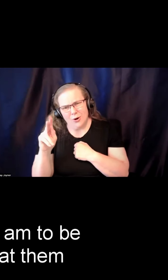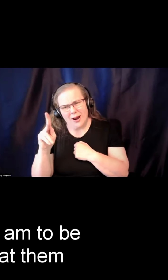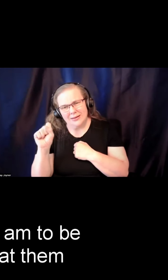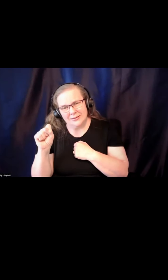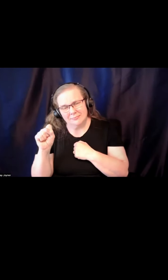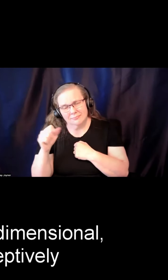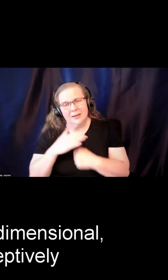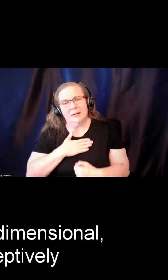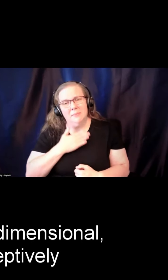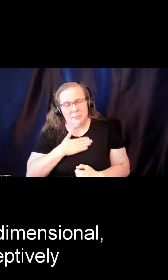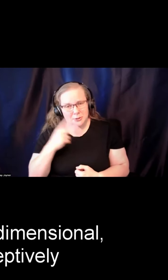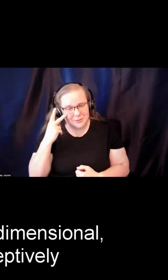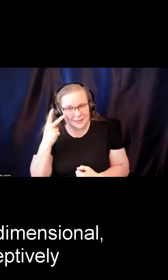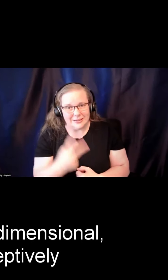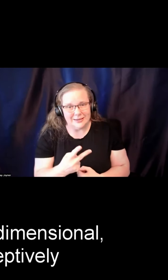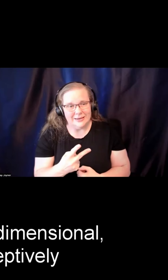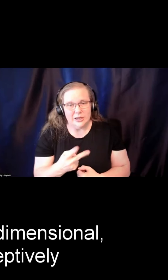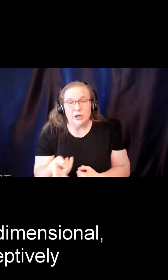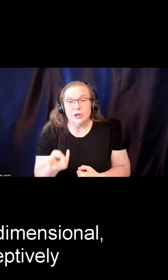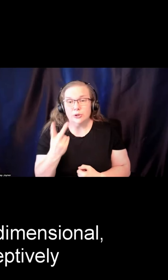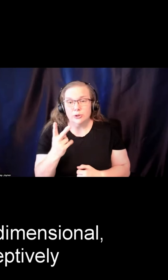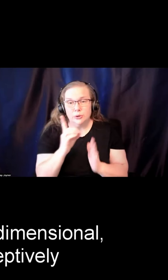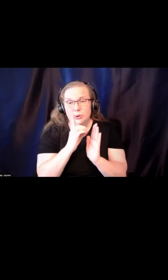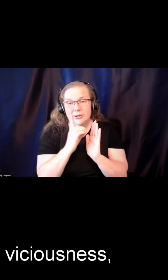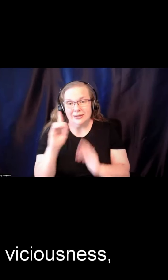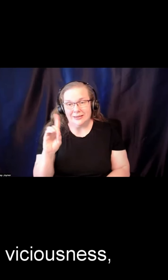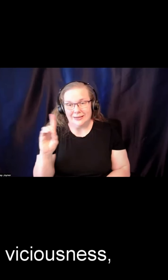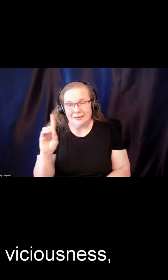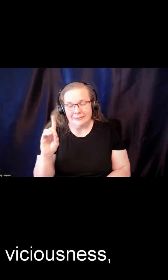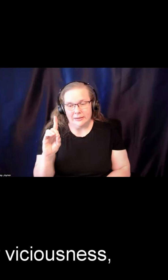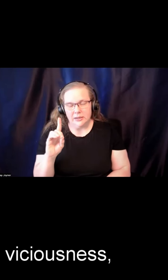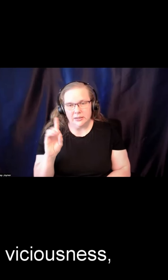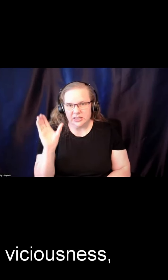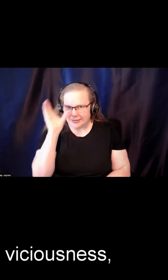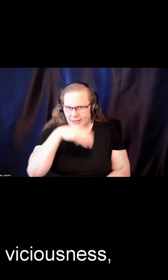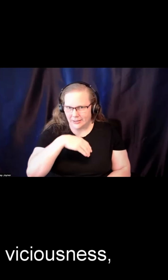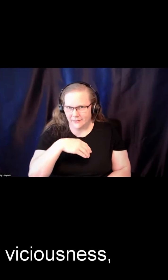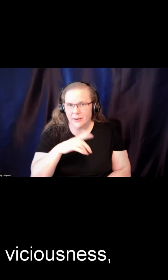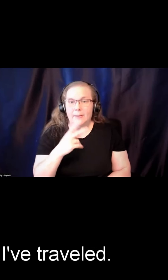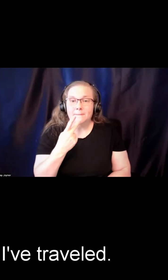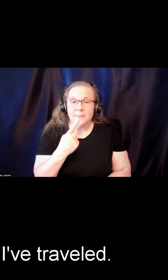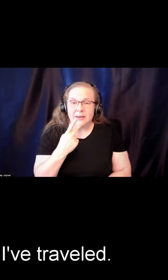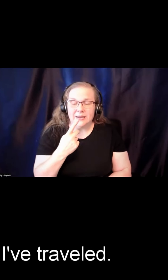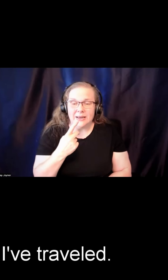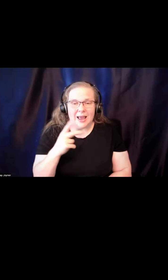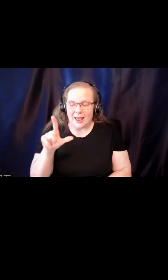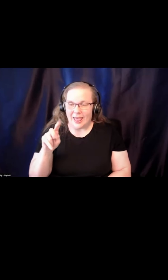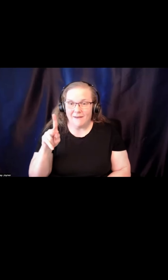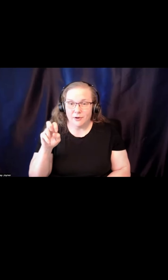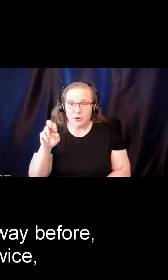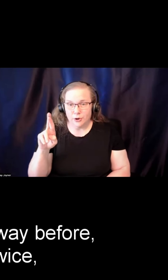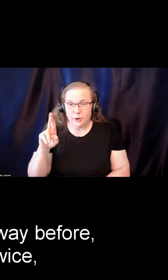able to look at them in the safely two-dimensional, in their deceptively pink and lavender viciousness from the distance I've